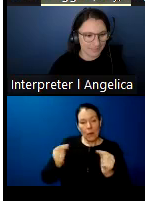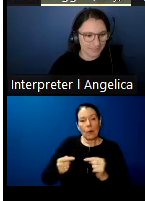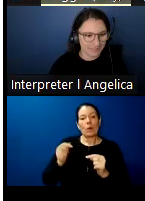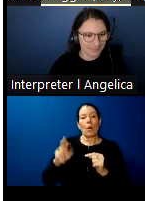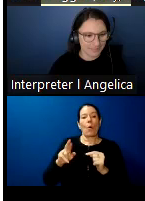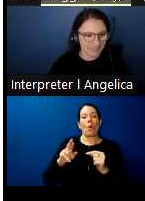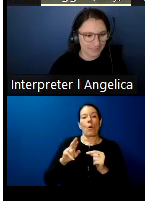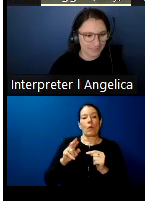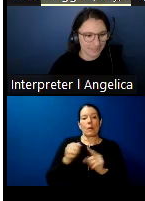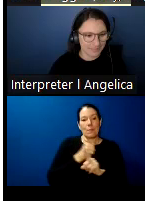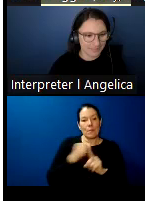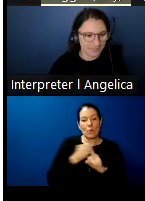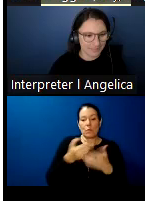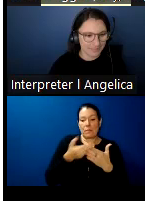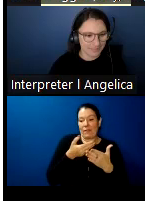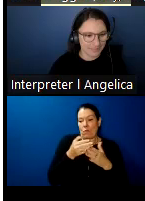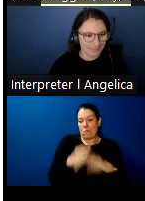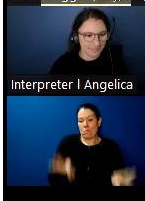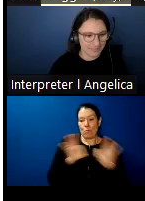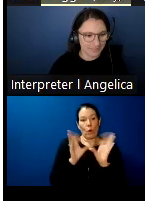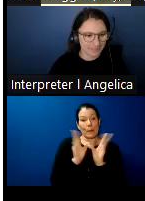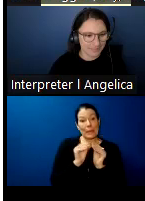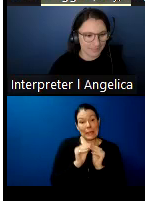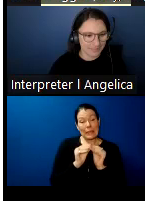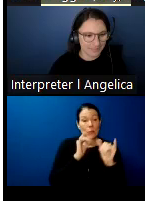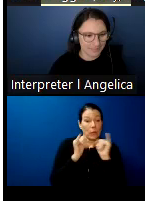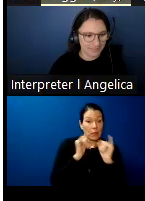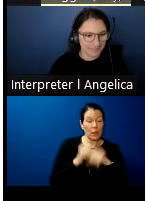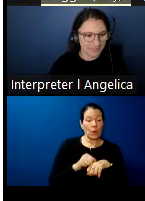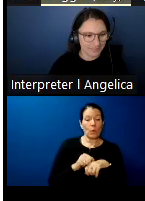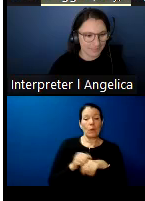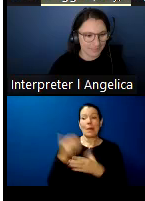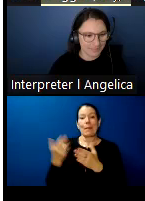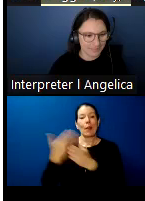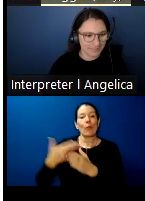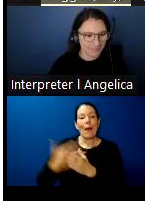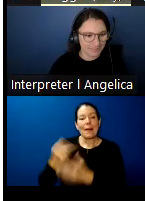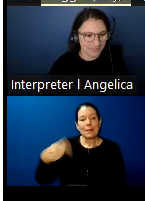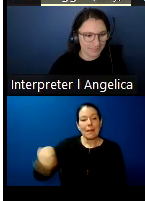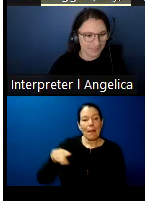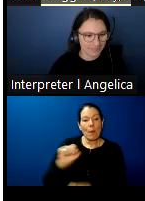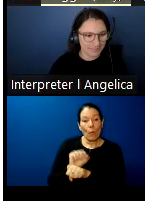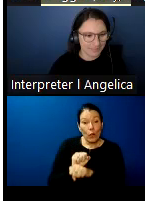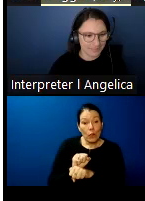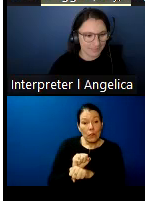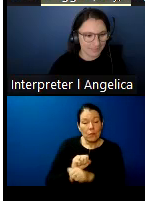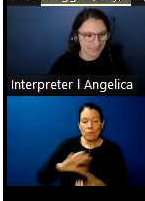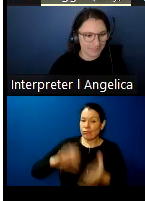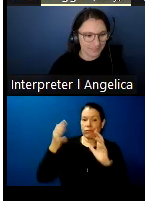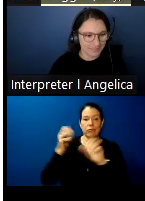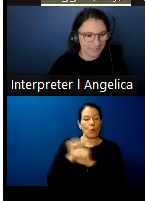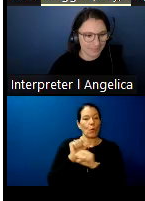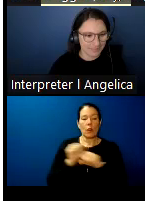before important meetings or interviews. They may harass the survivor at work, sabotaging work or